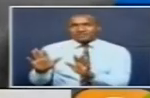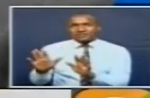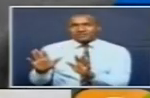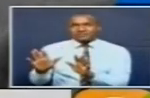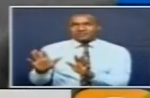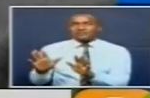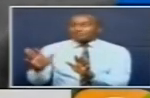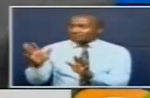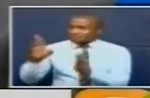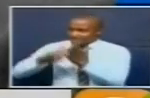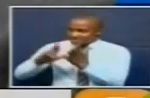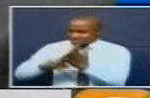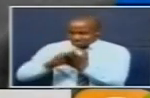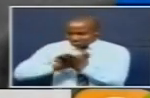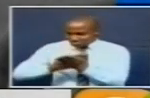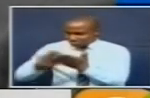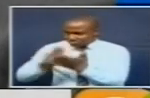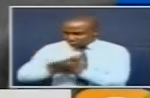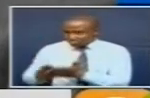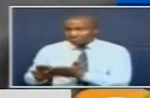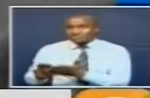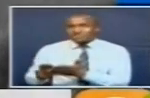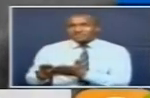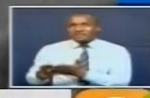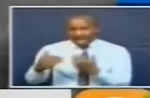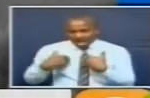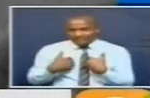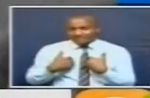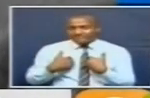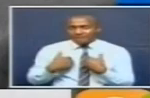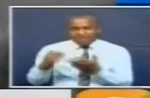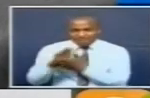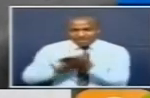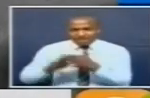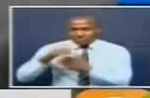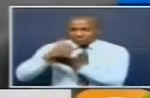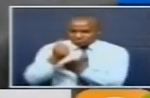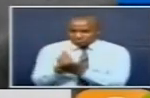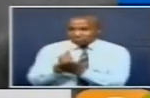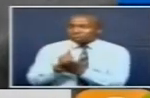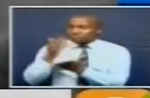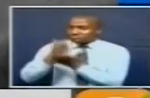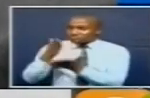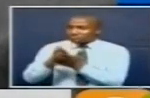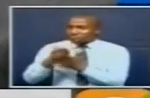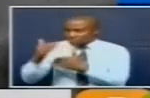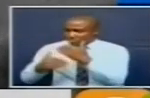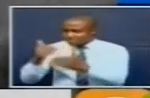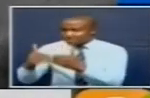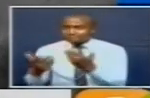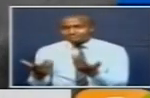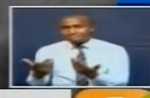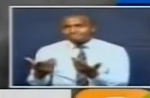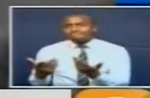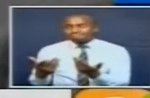getting the register right. We're now cleaning up the register based on the audit and the verification process that we undertook mm-hmm. in the last